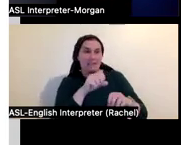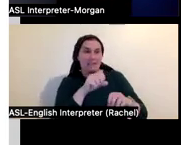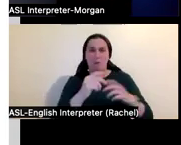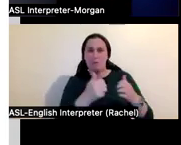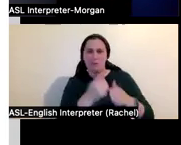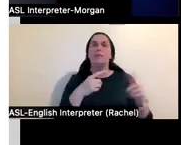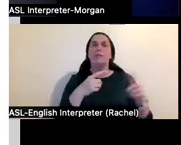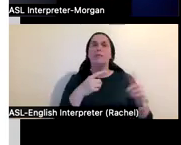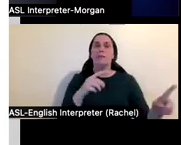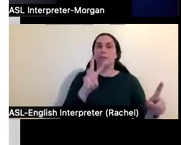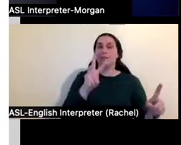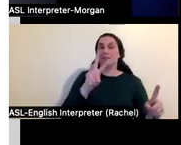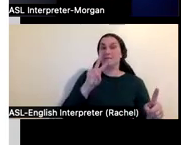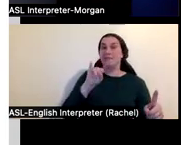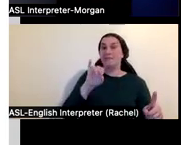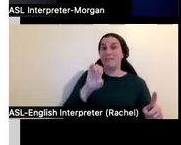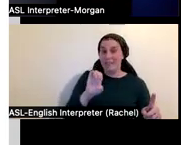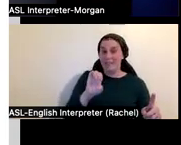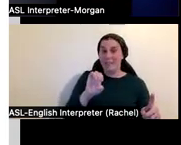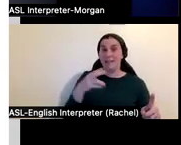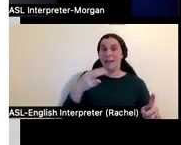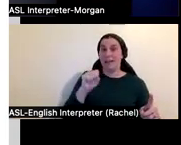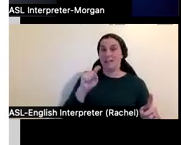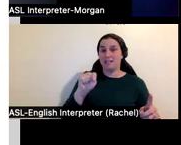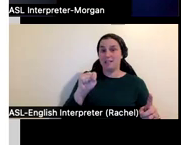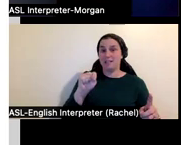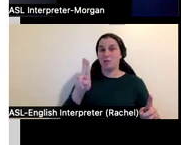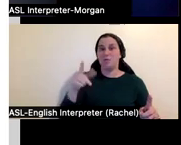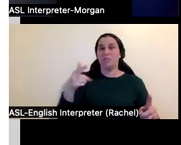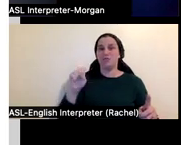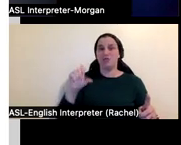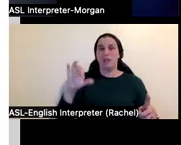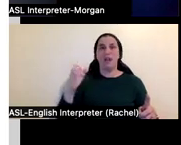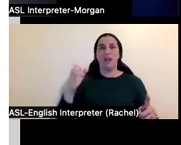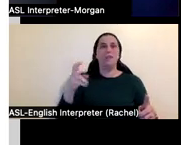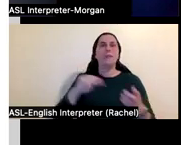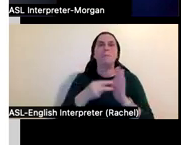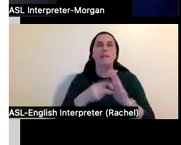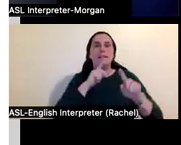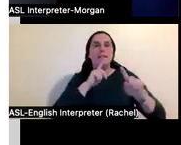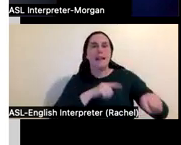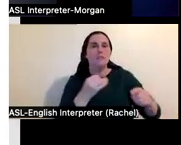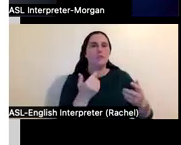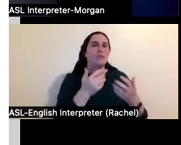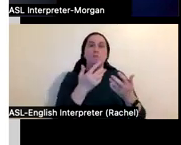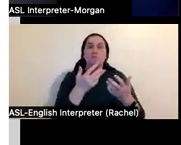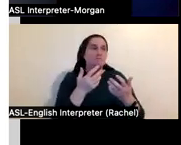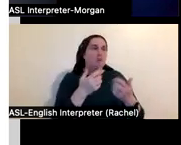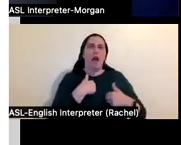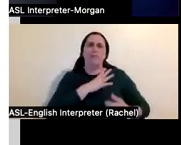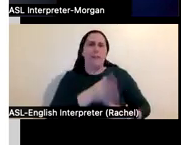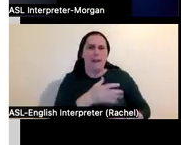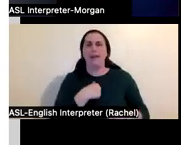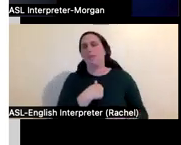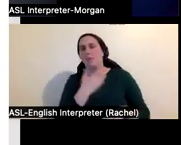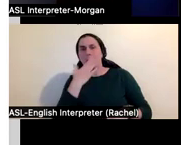you sleep? So, oh, I slept well, or oh, I didn't sleep well. So this is, yeah, wie hast du geschlafen?